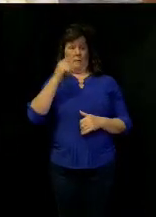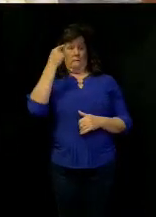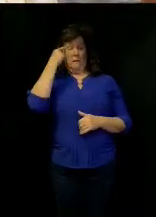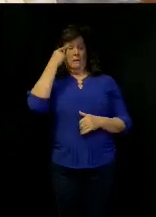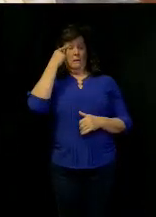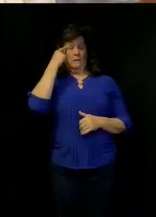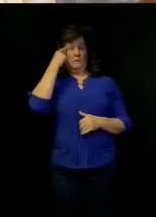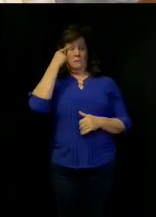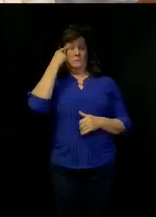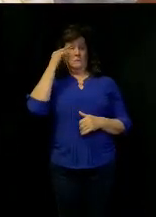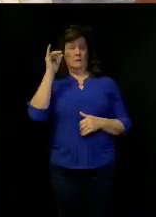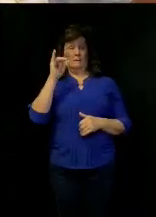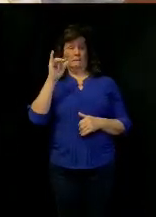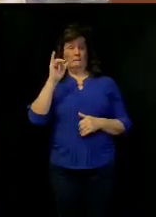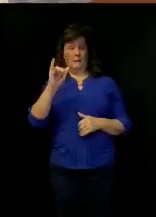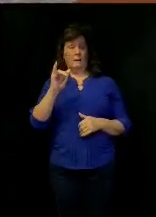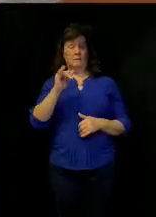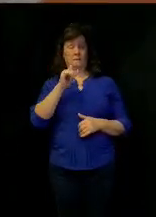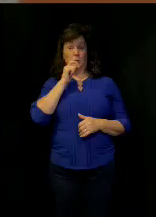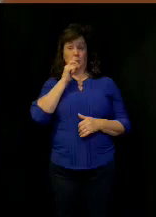he.